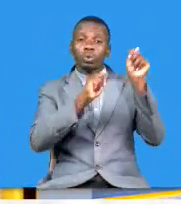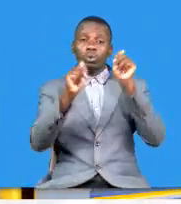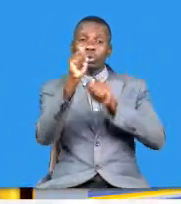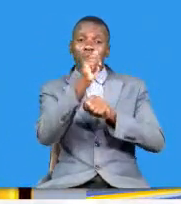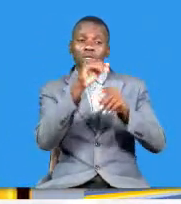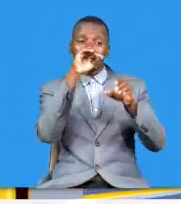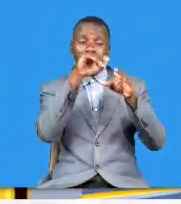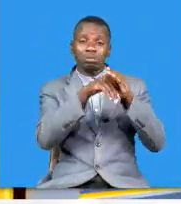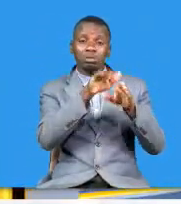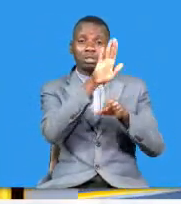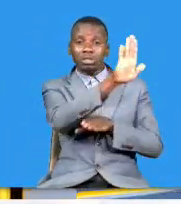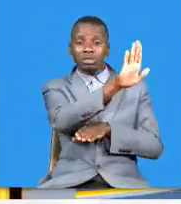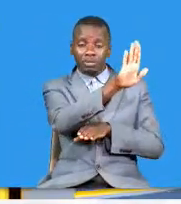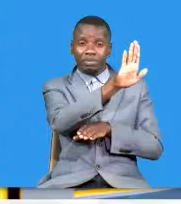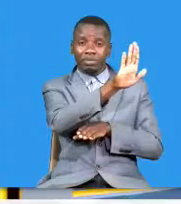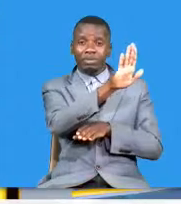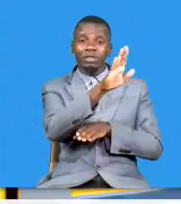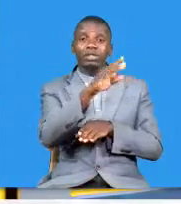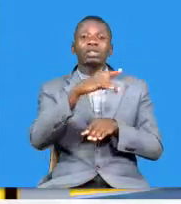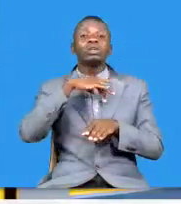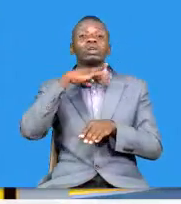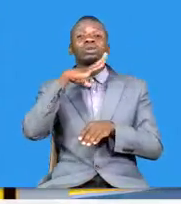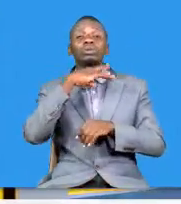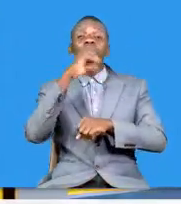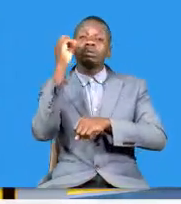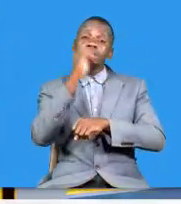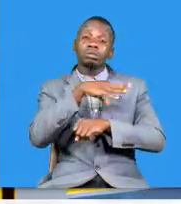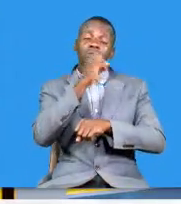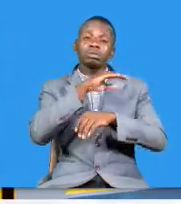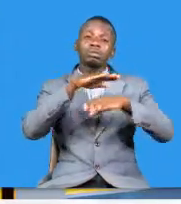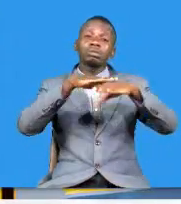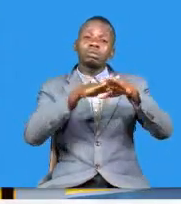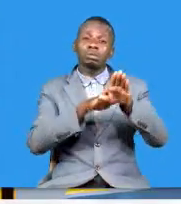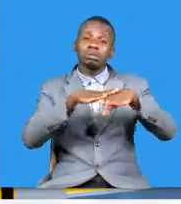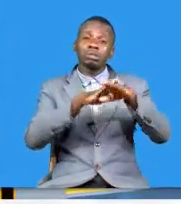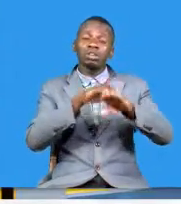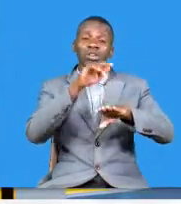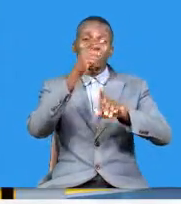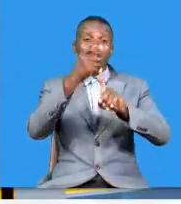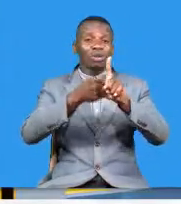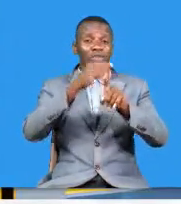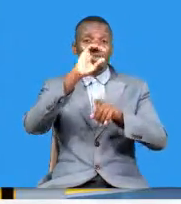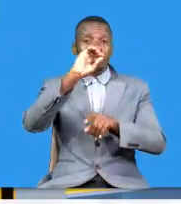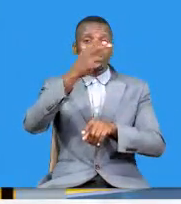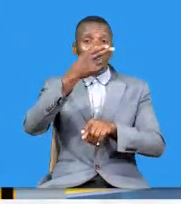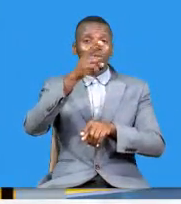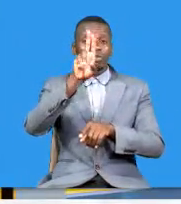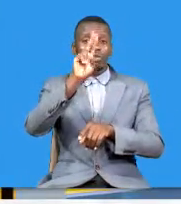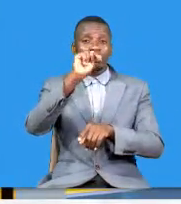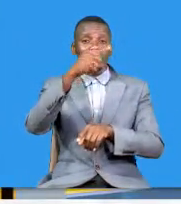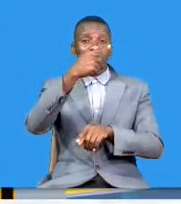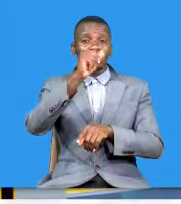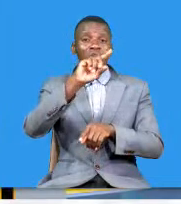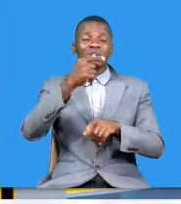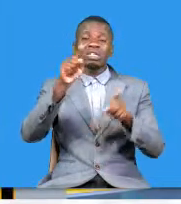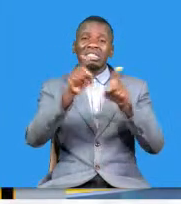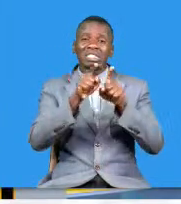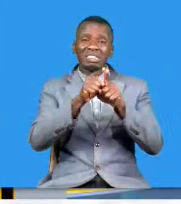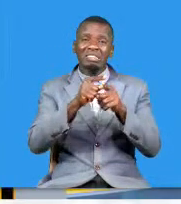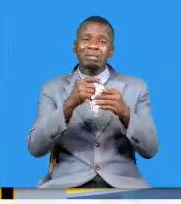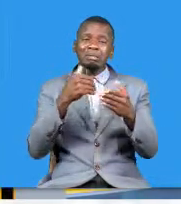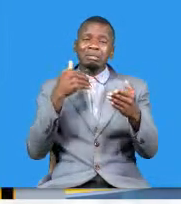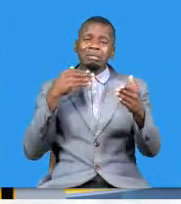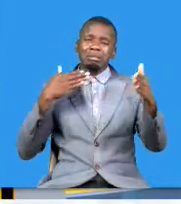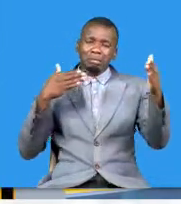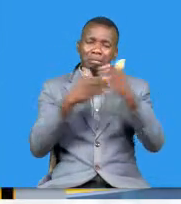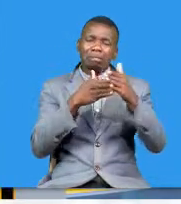country. Waste disposal trucks at Chunga dam site have been marooned for